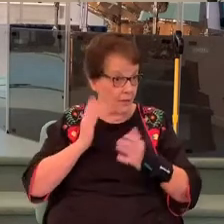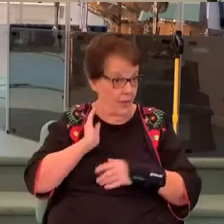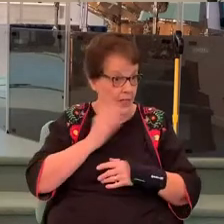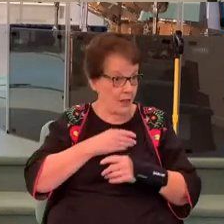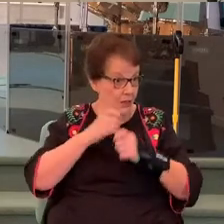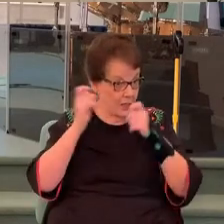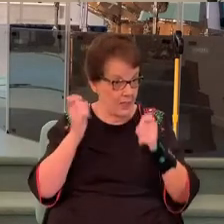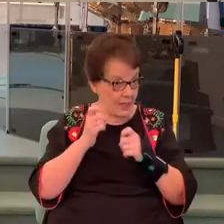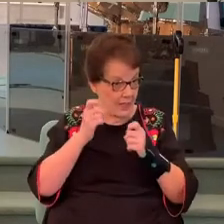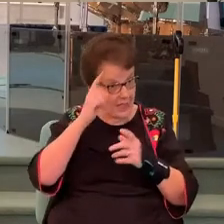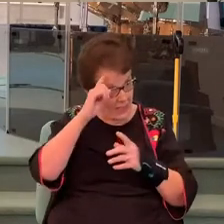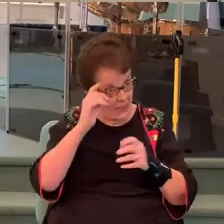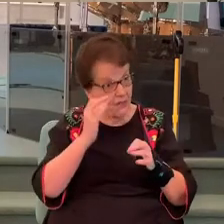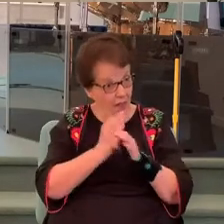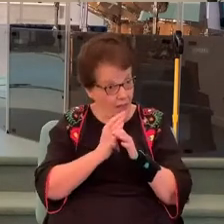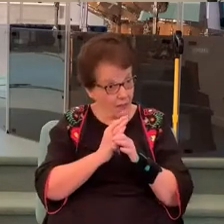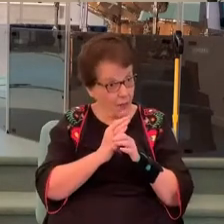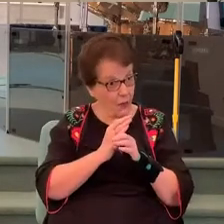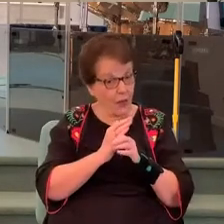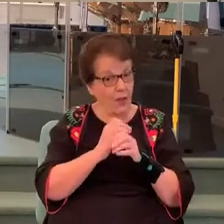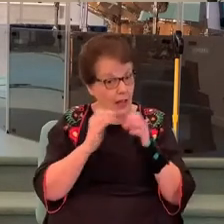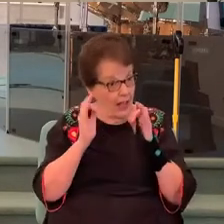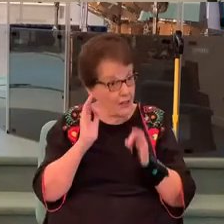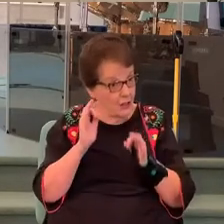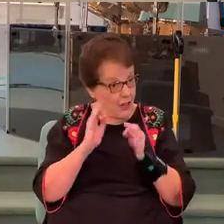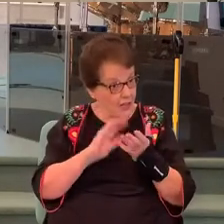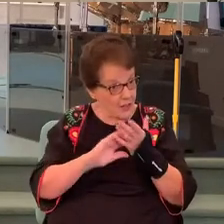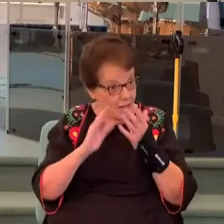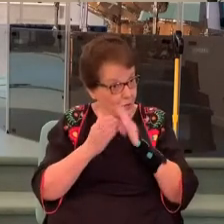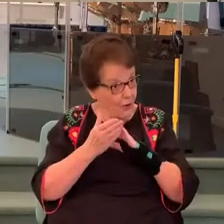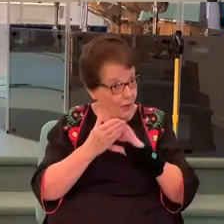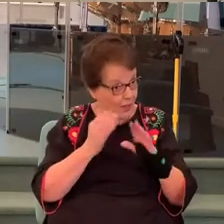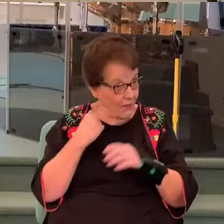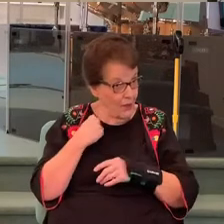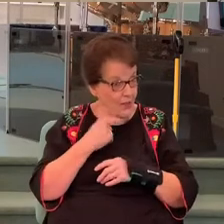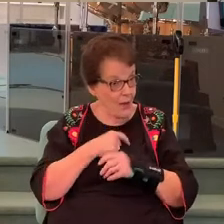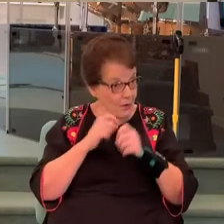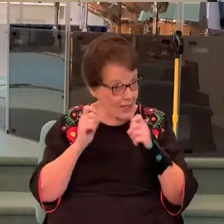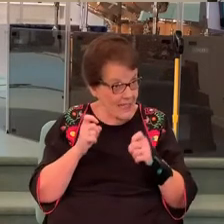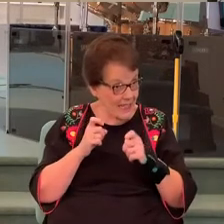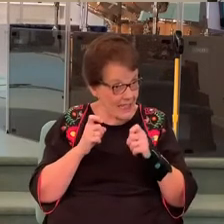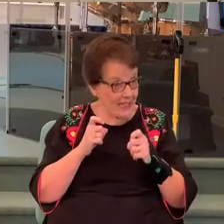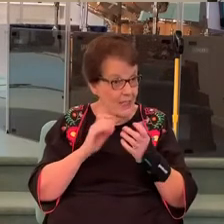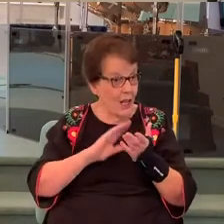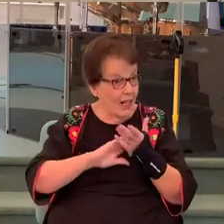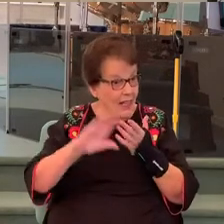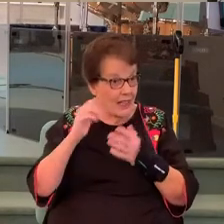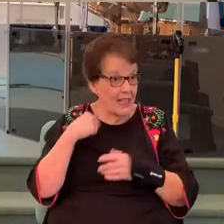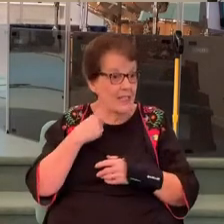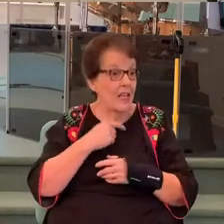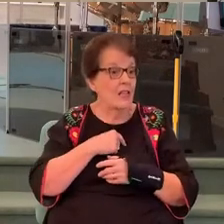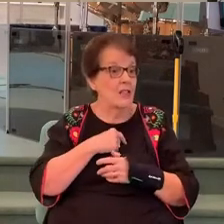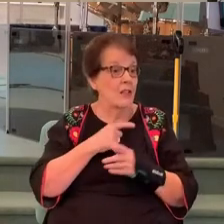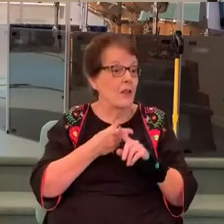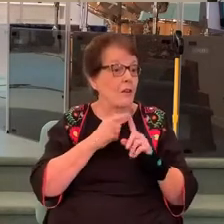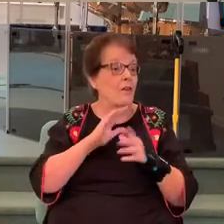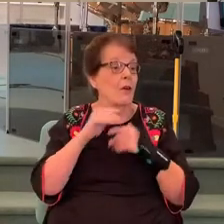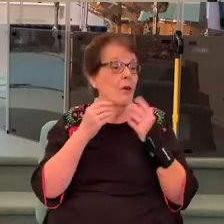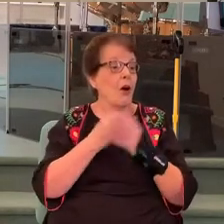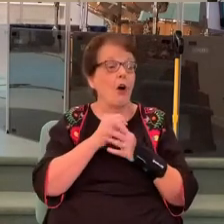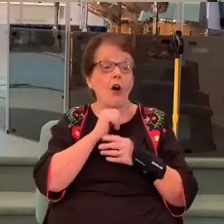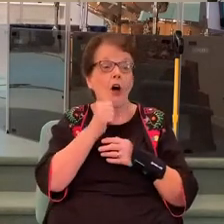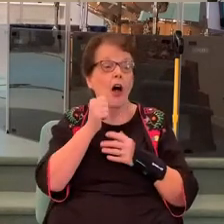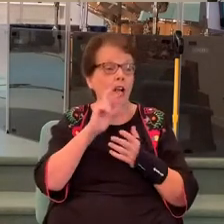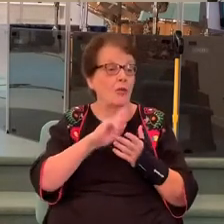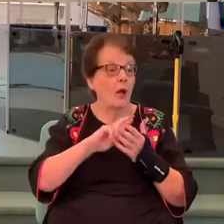him, he is faithful and just to forgive us our sins and cleanse us from all unrighteousness. Do you know how many prayers you have to pray to have